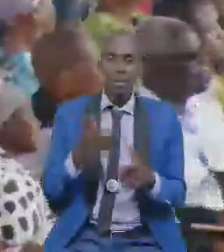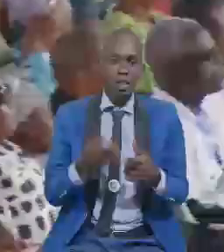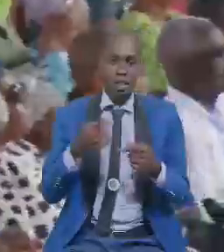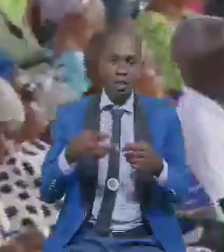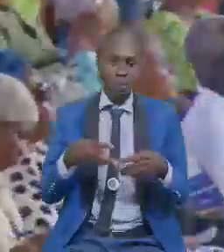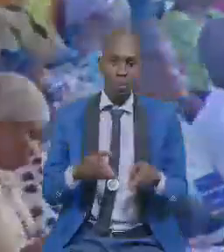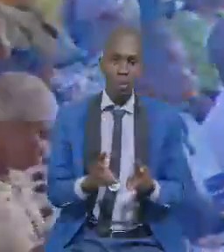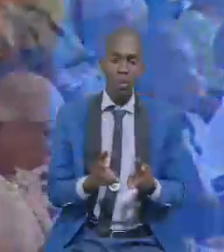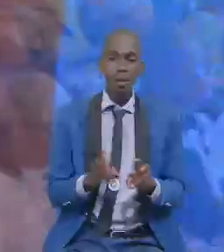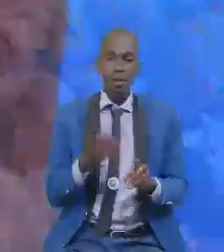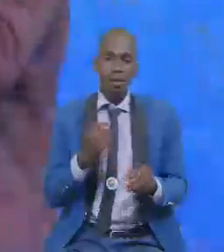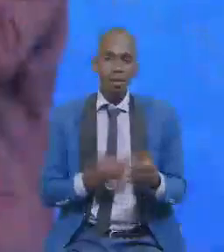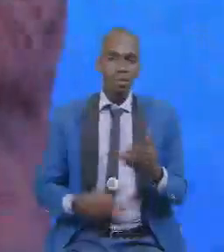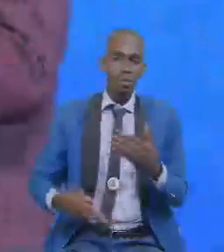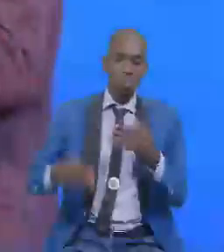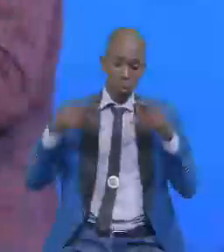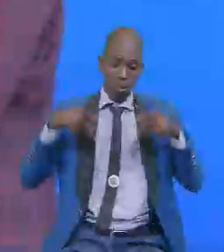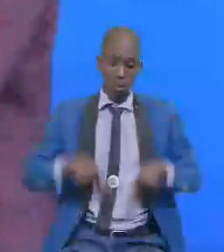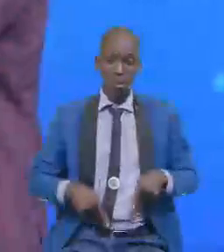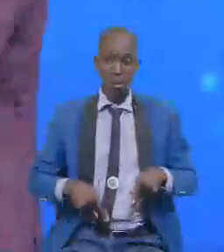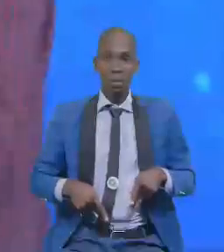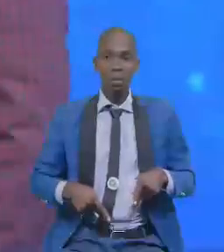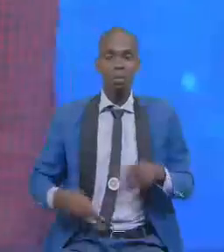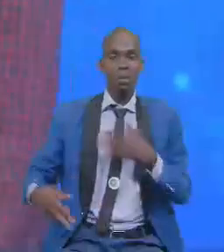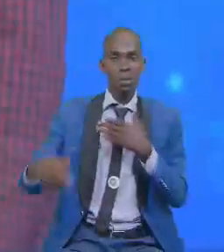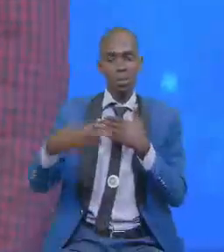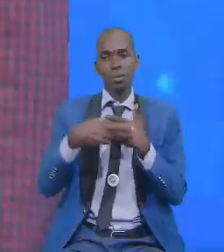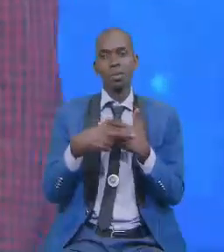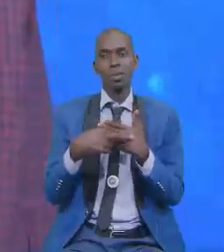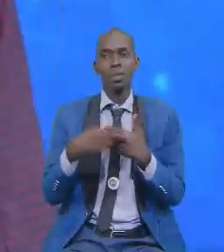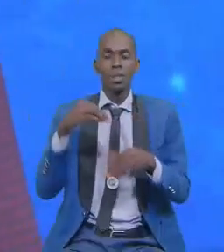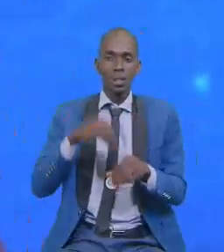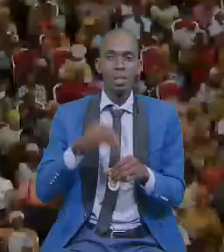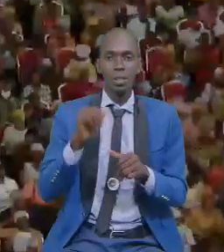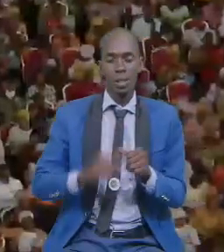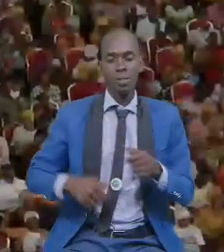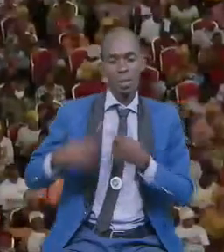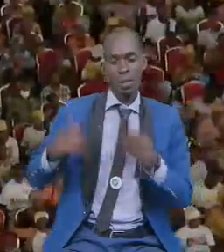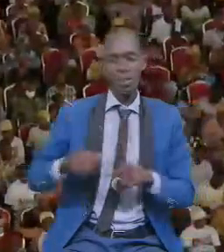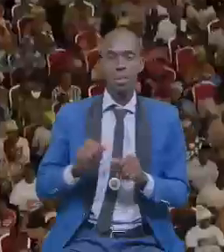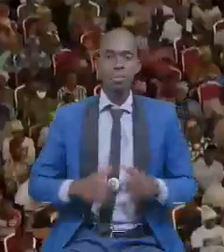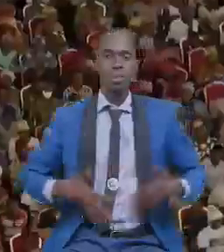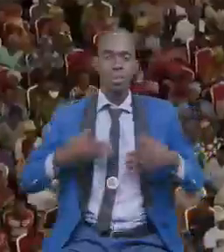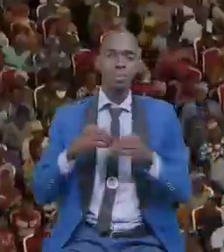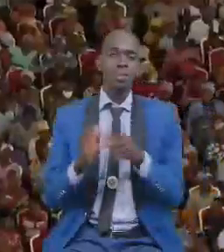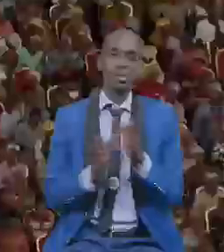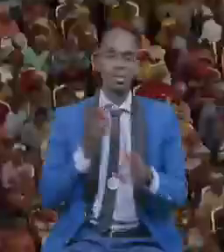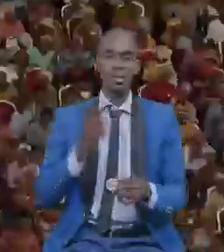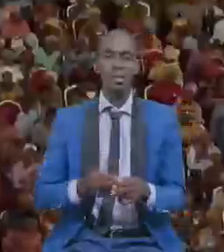personal, a no-soul restoration in every heart and every life.